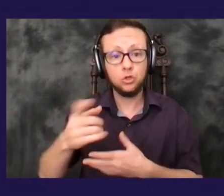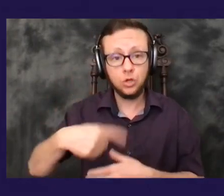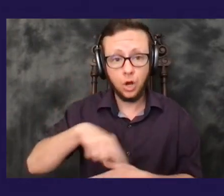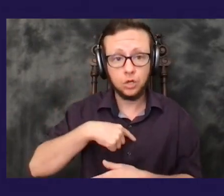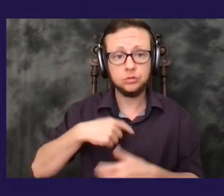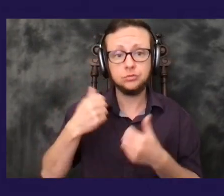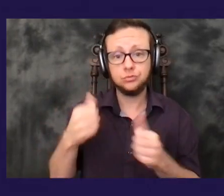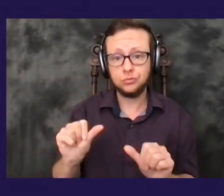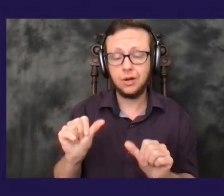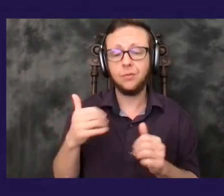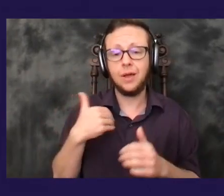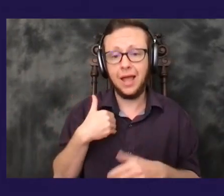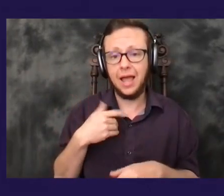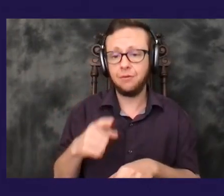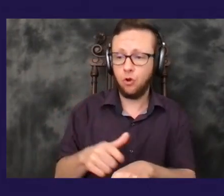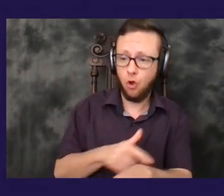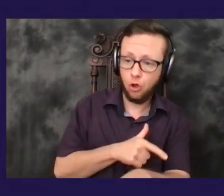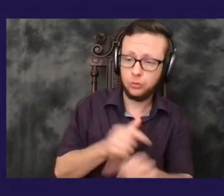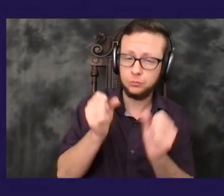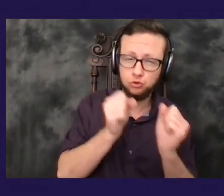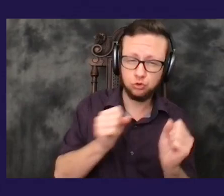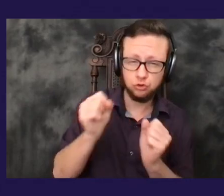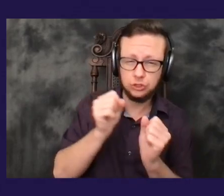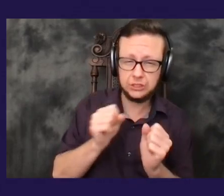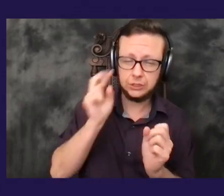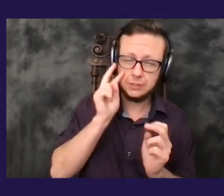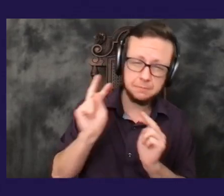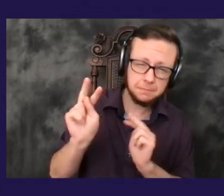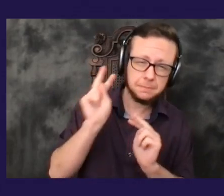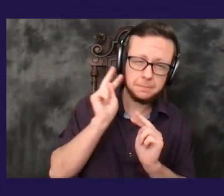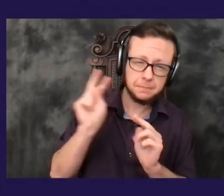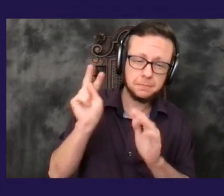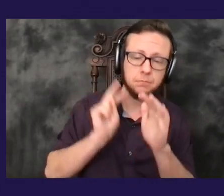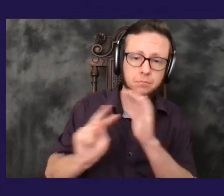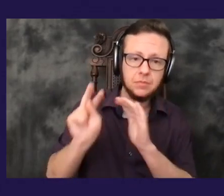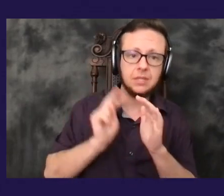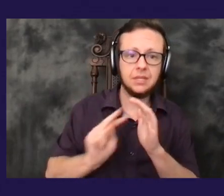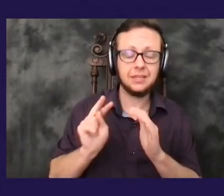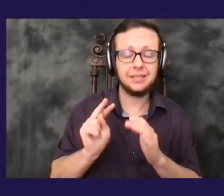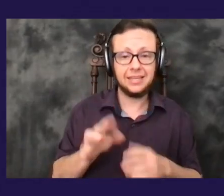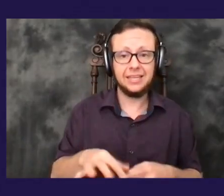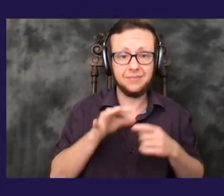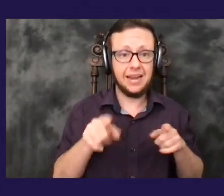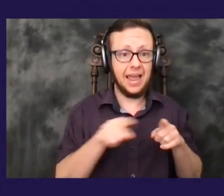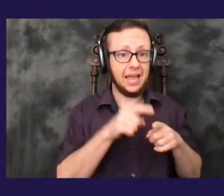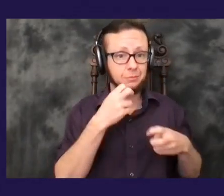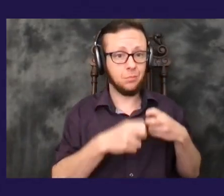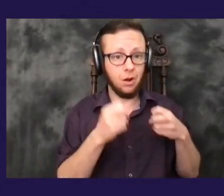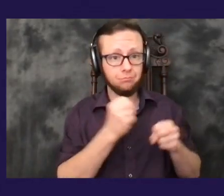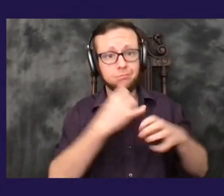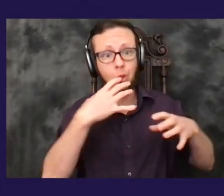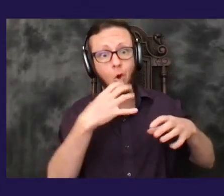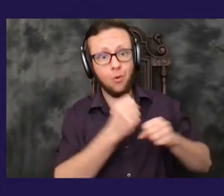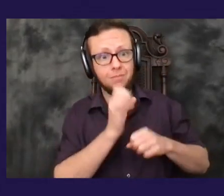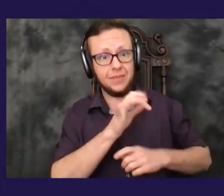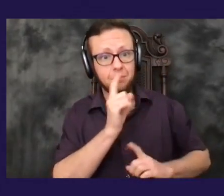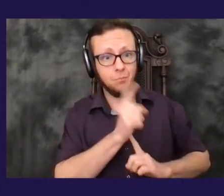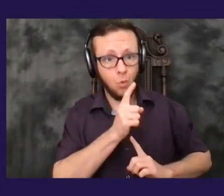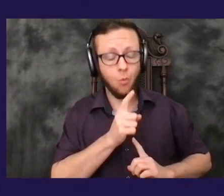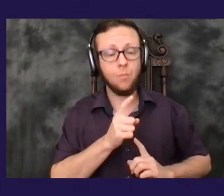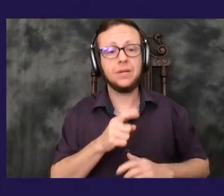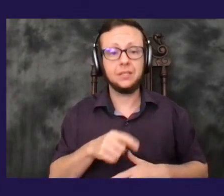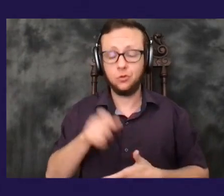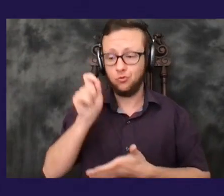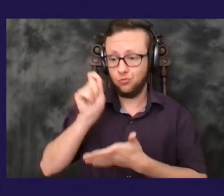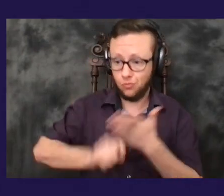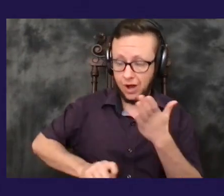long-term strategic eye, even as we manage problems that are blowing up in our faces right at this moment. To have the 3 press releases written,